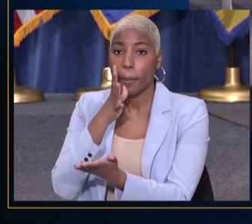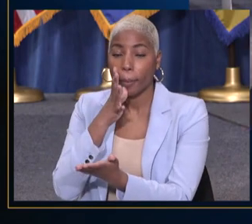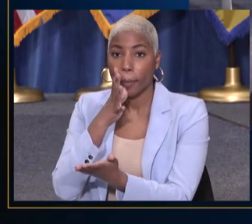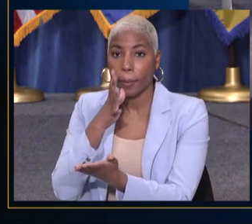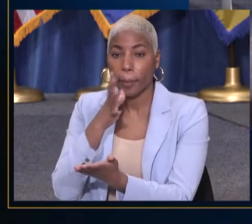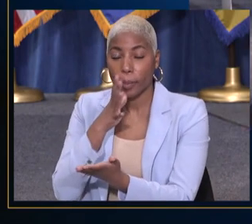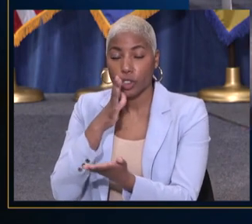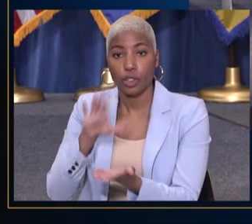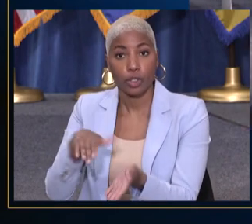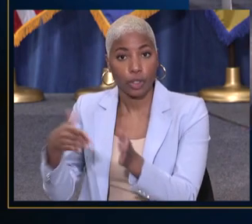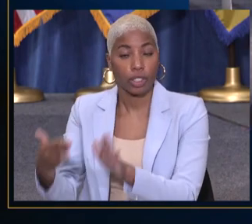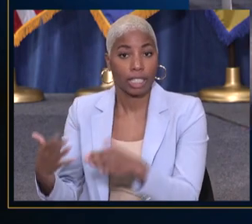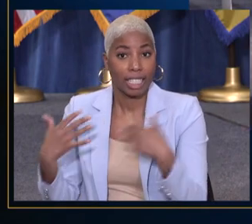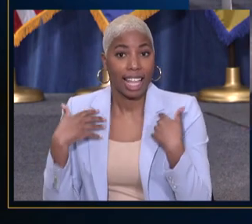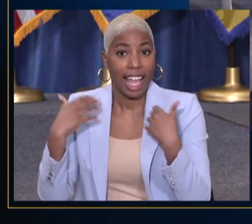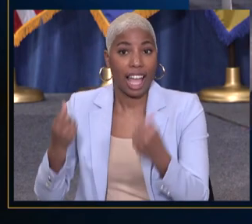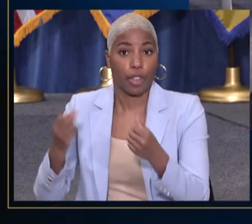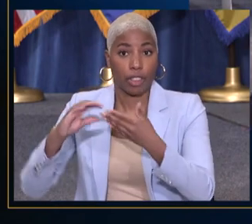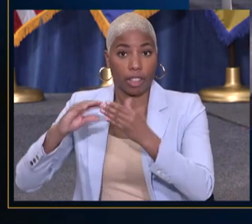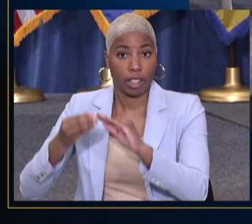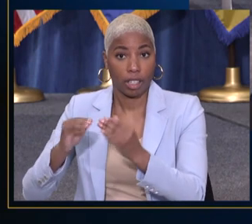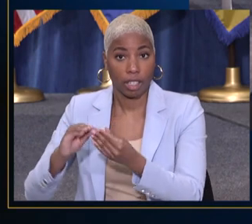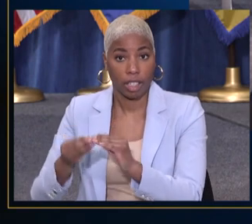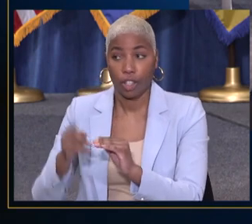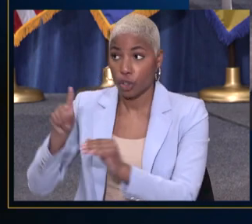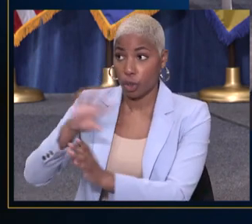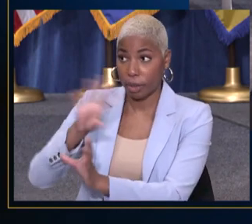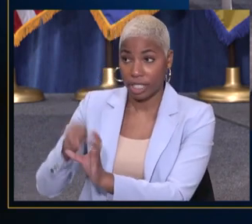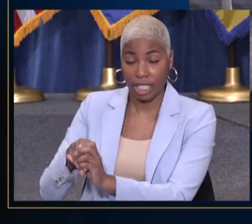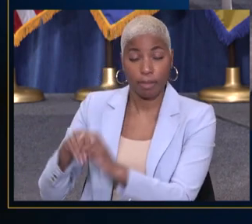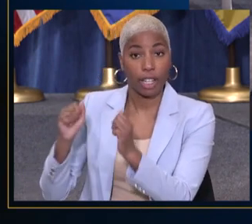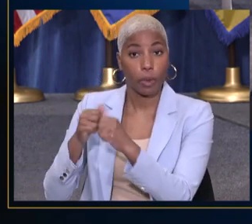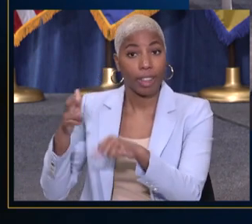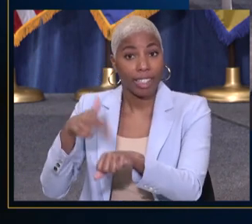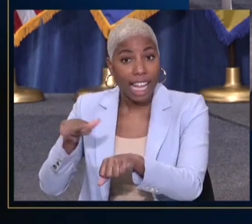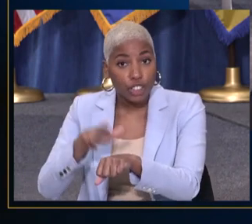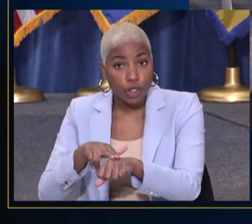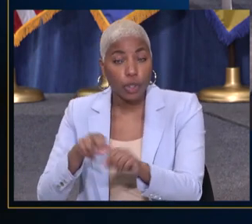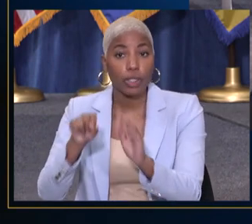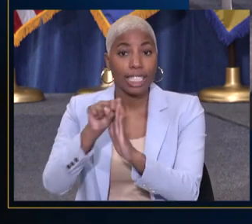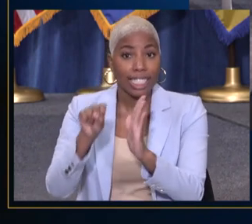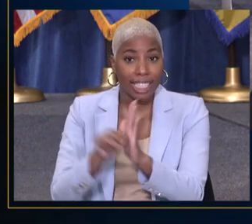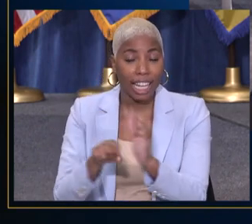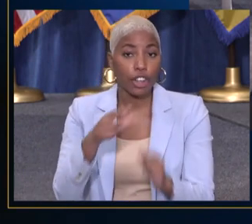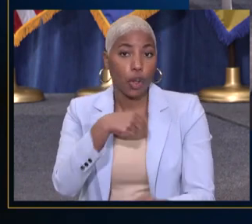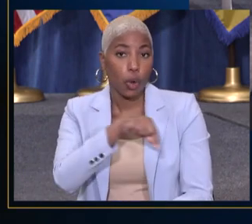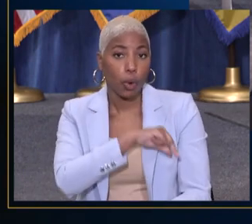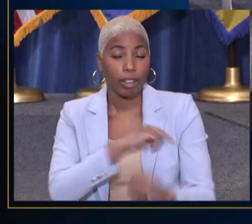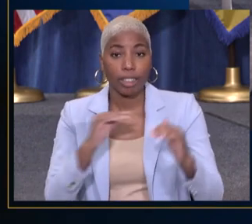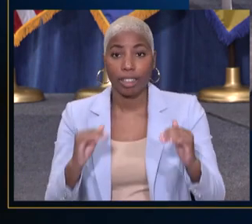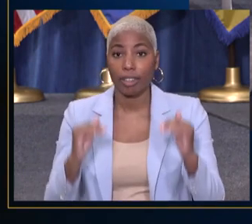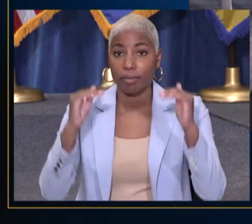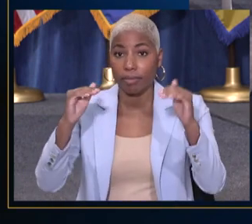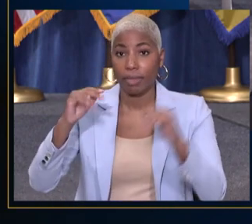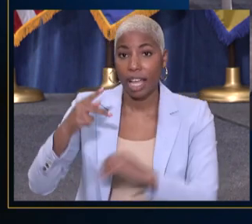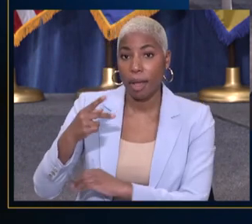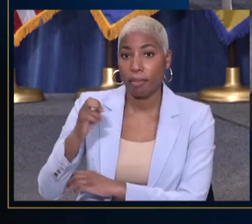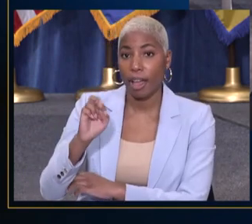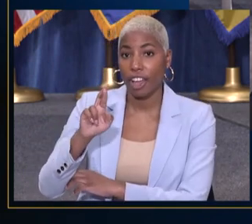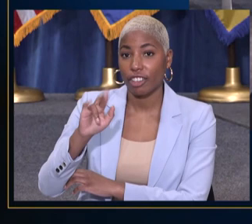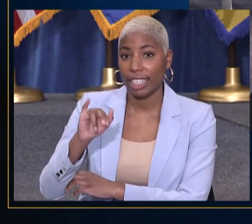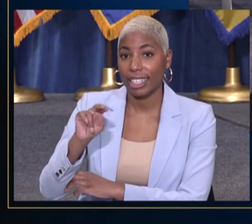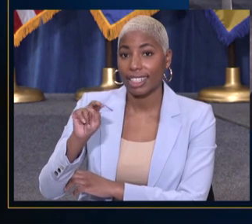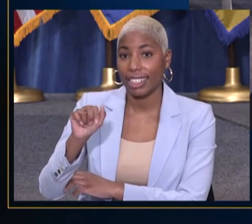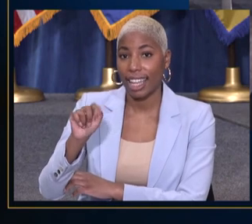measure. Are you participating in a national or state quality improvement perinatal collaborative? And